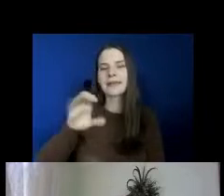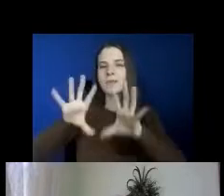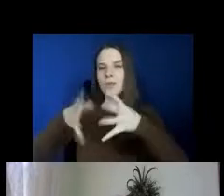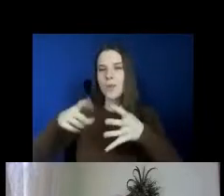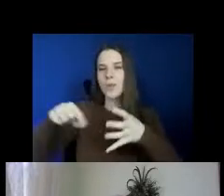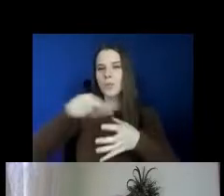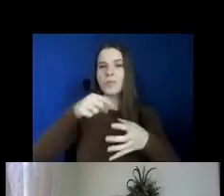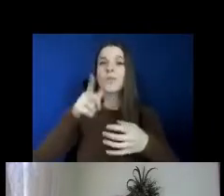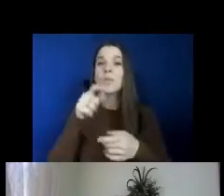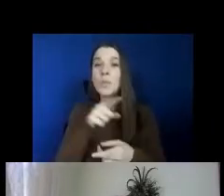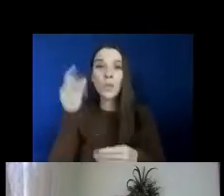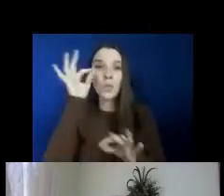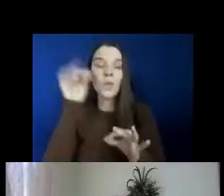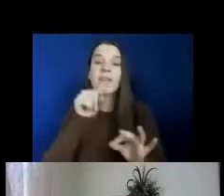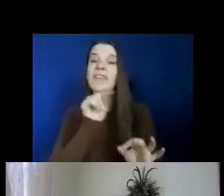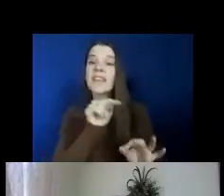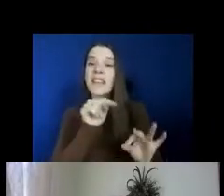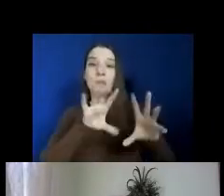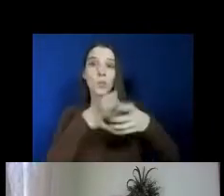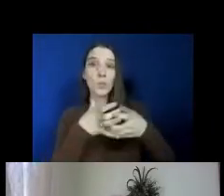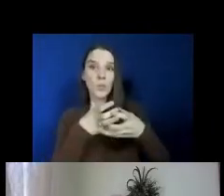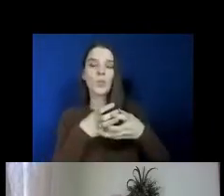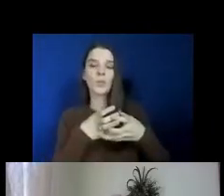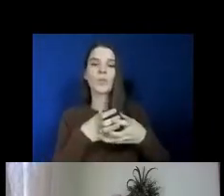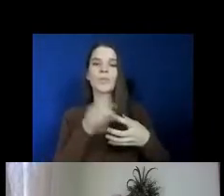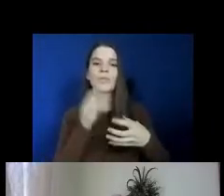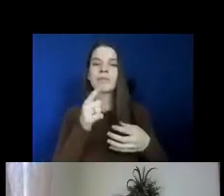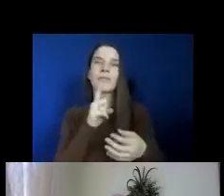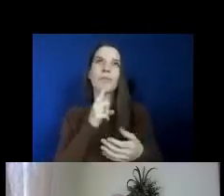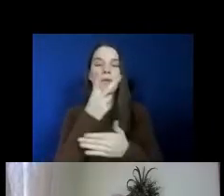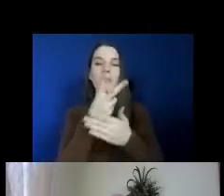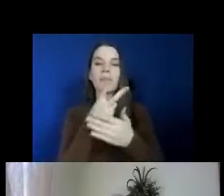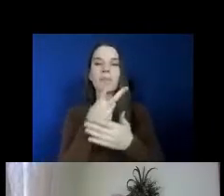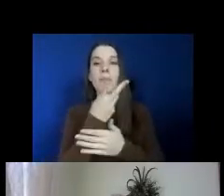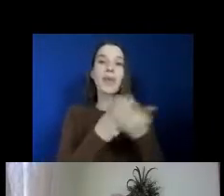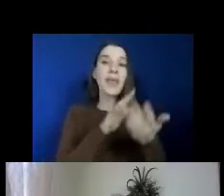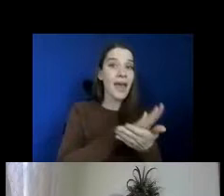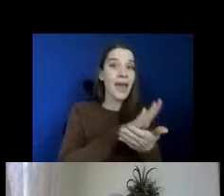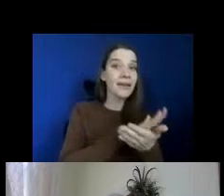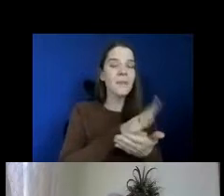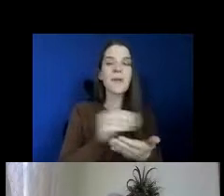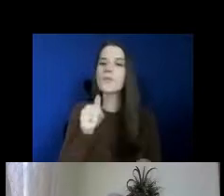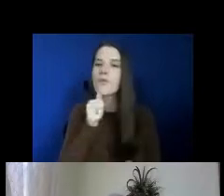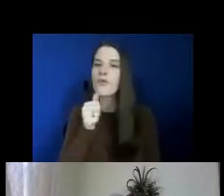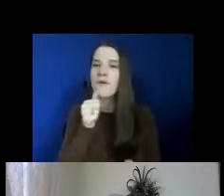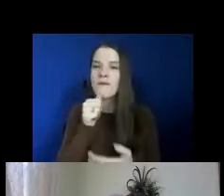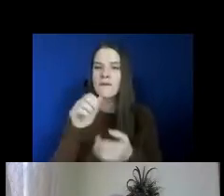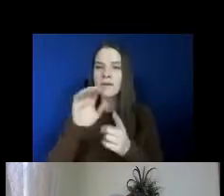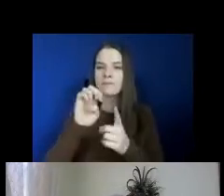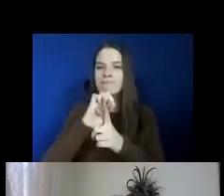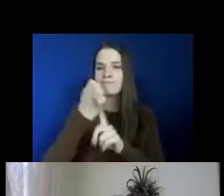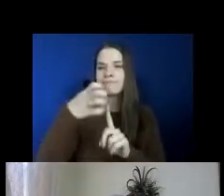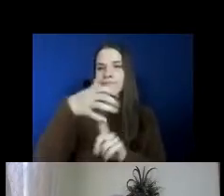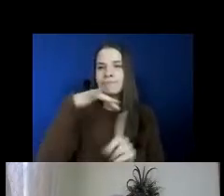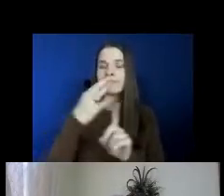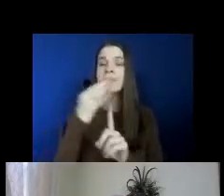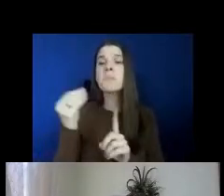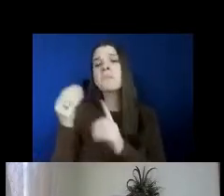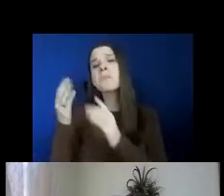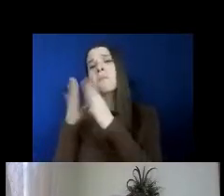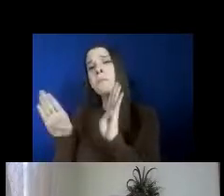you who don't know, this is a group of both more academic and private setting and or public